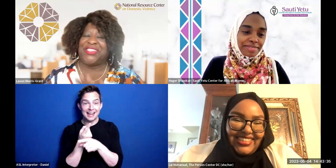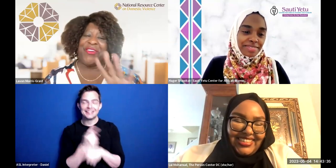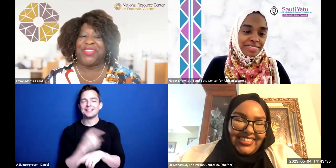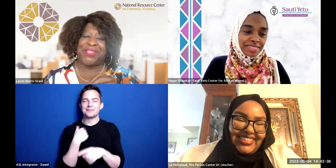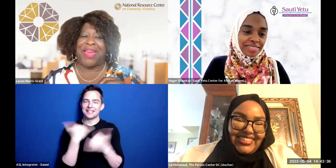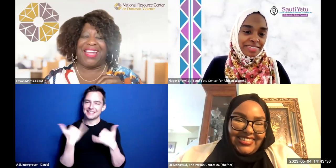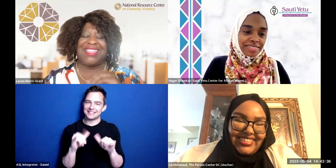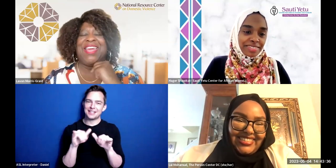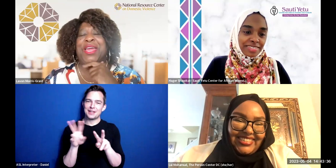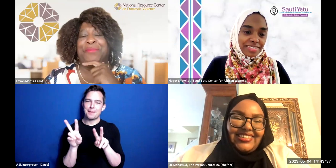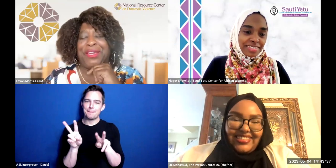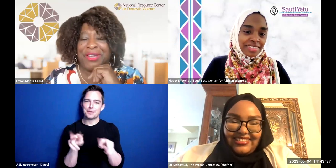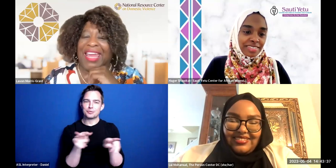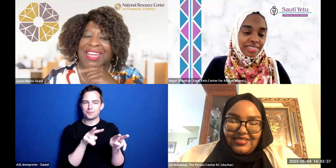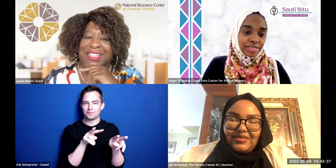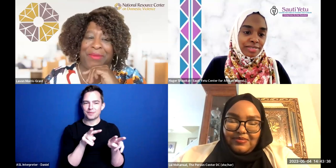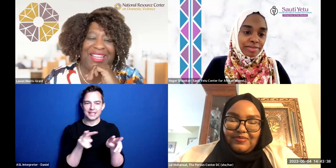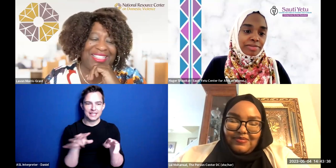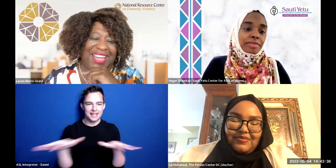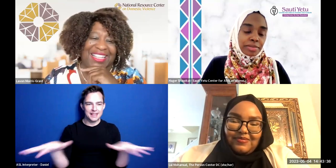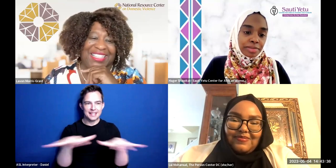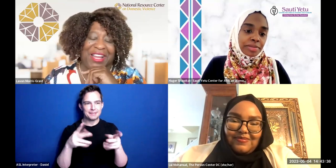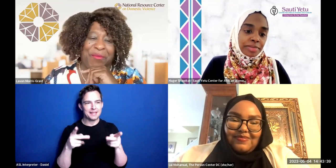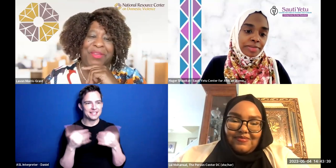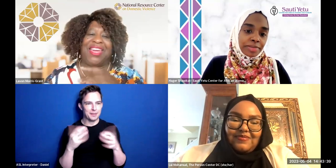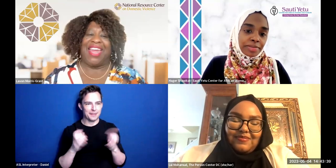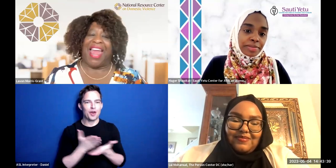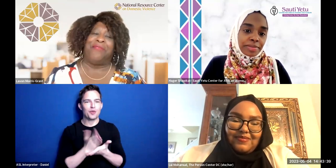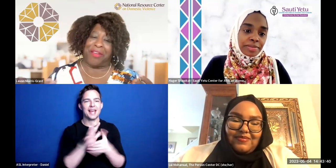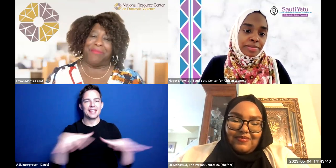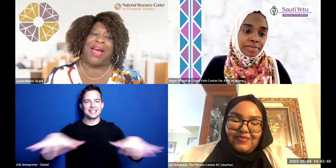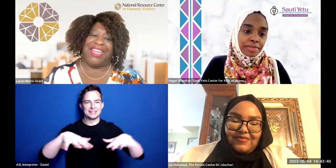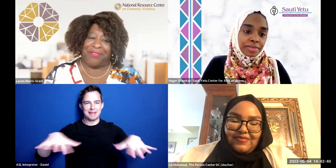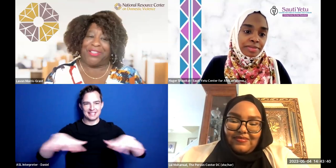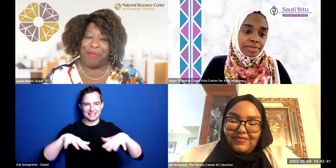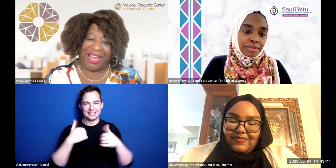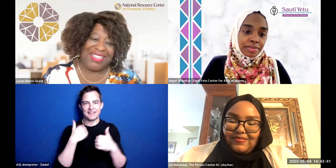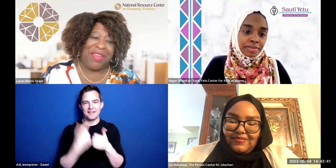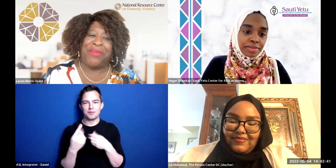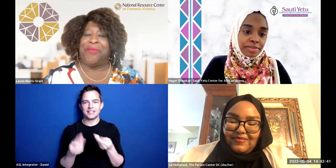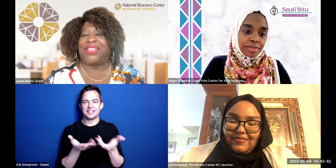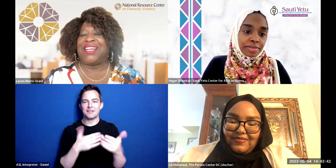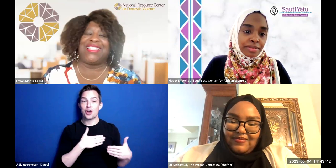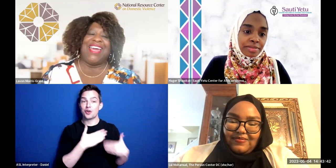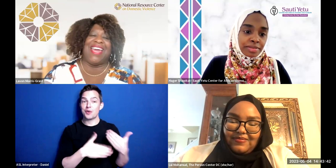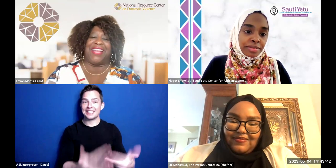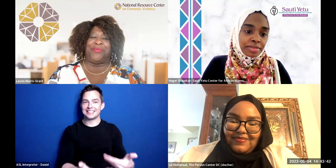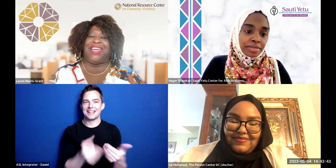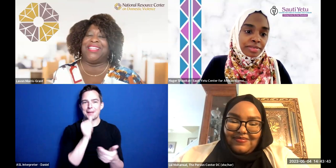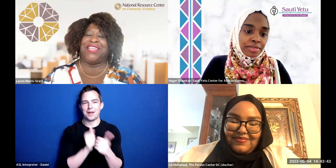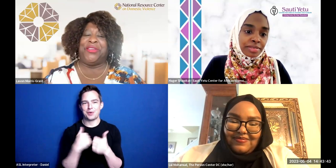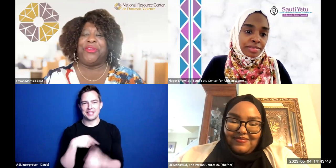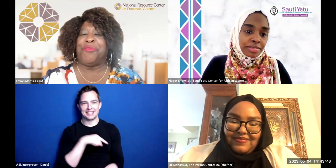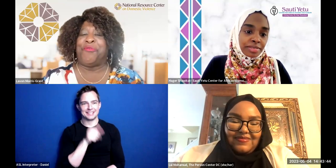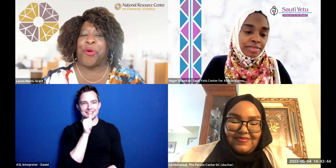still control this space and be okay in this space, and have everybody give us grace and bear with us as